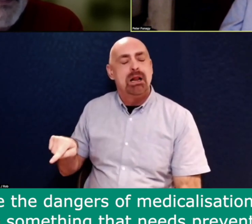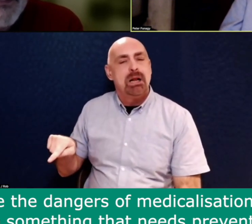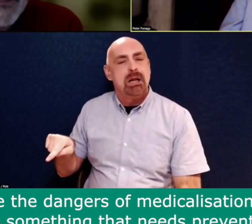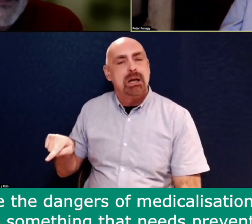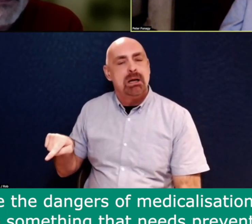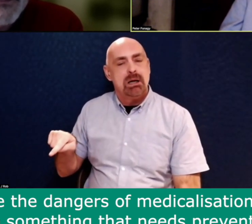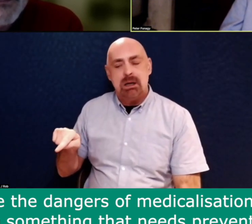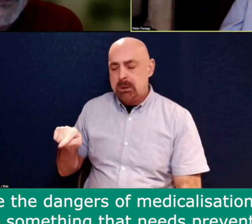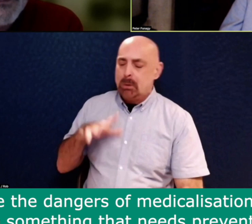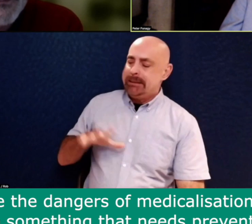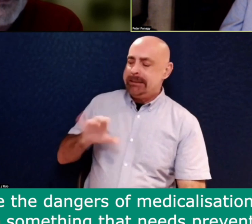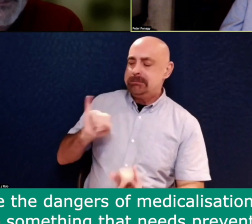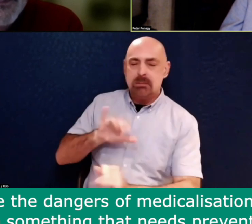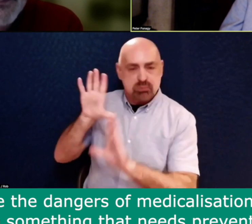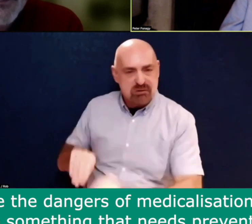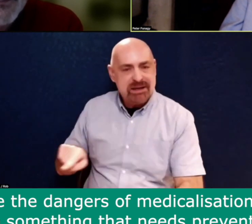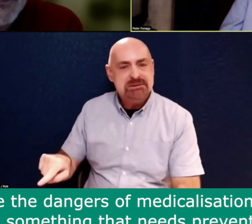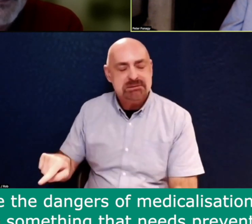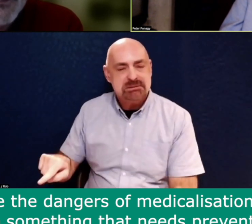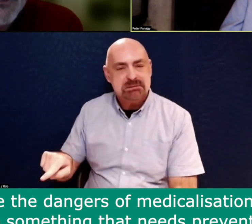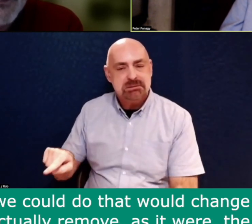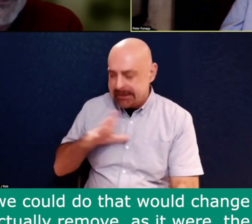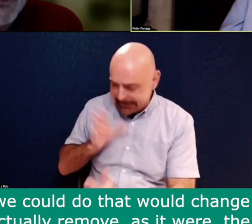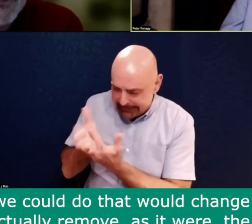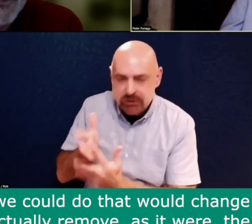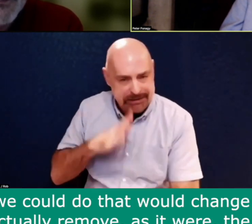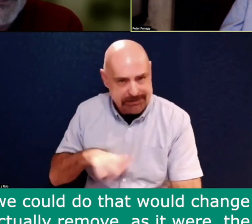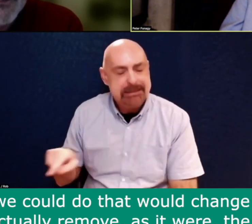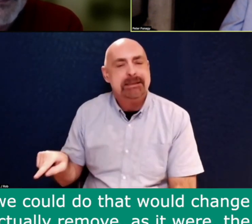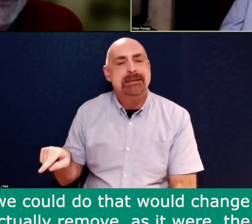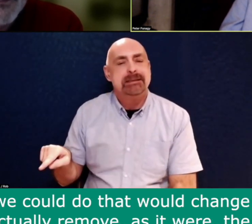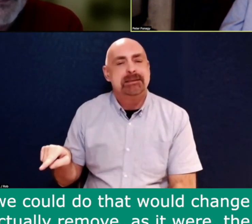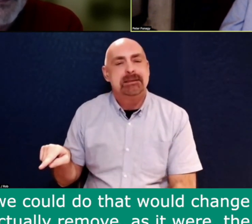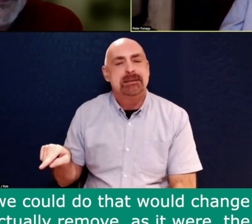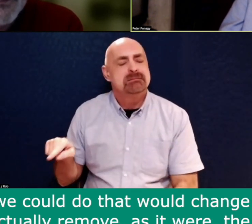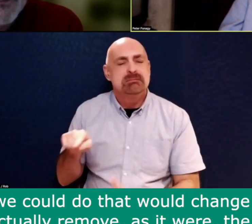needs prevention, needs intervention?